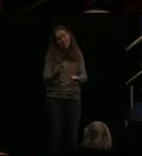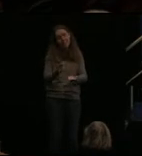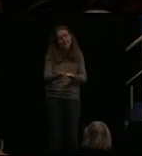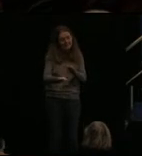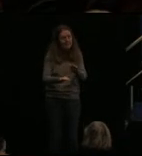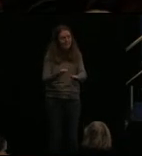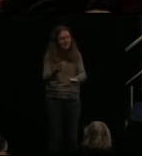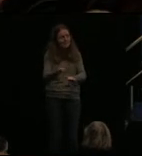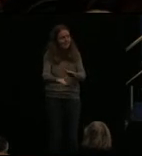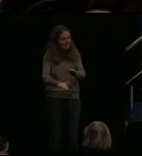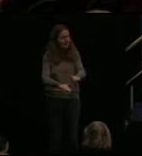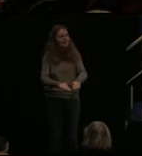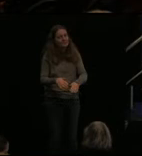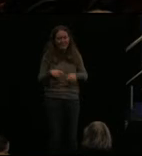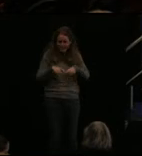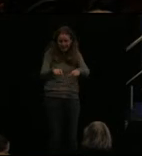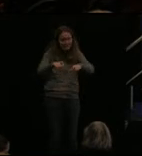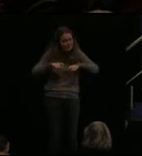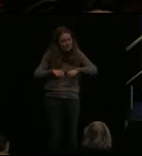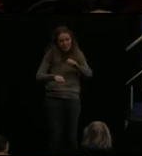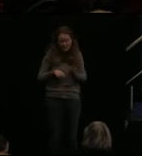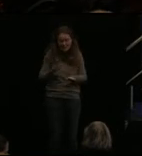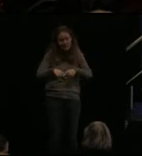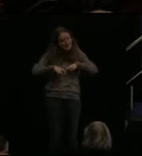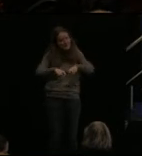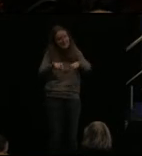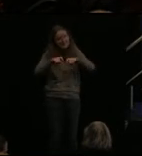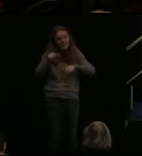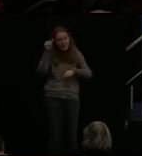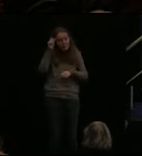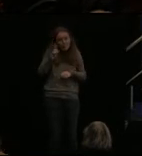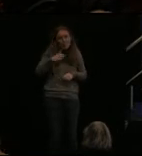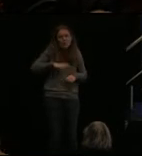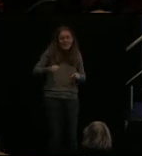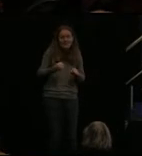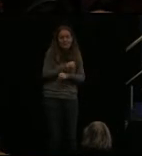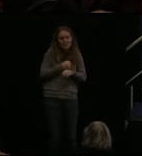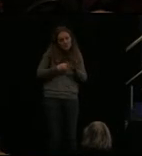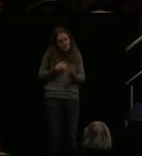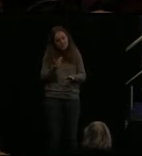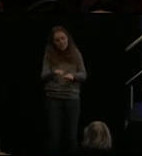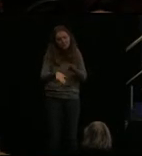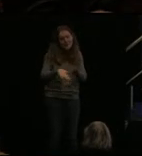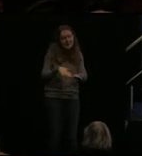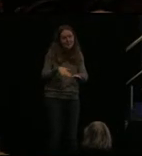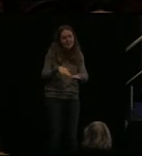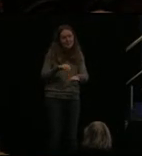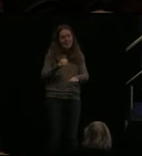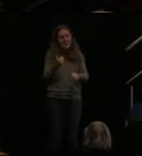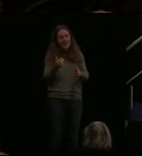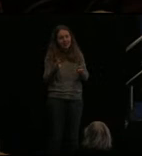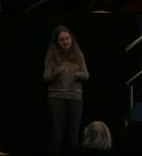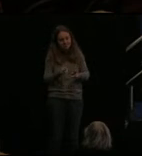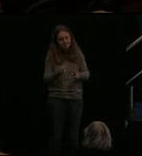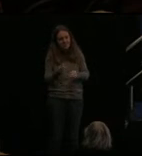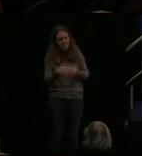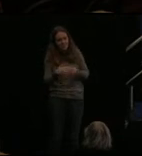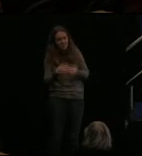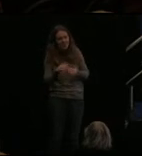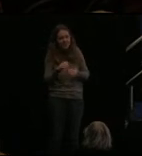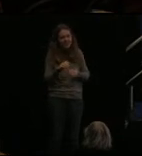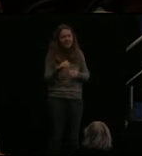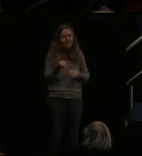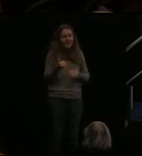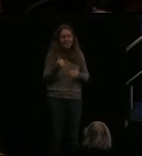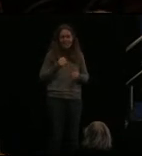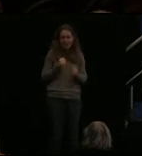step by step. Just keep going, step by step. Just keep going. You know what you need to do. Keep going. And then it went a bit more, and then all of a sudden,